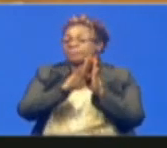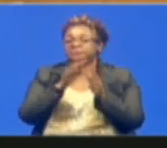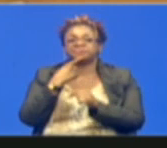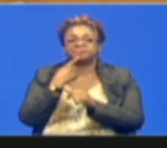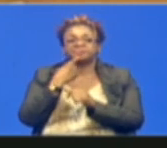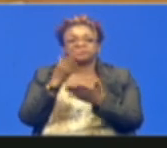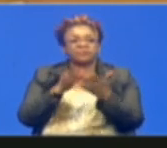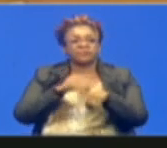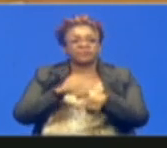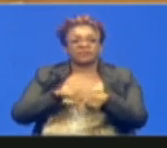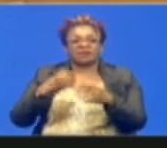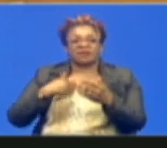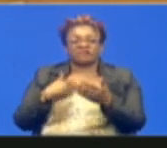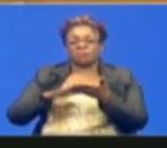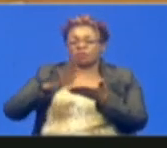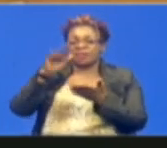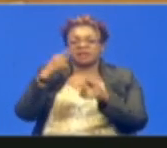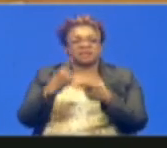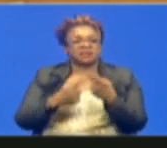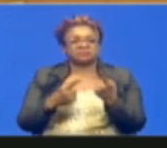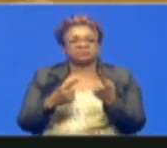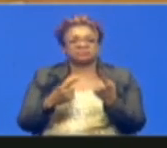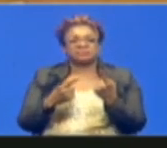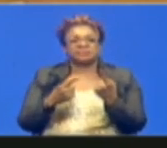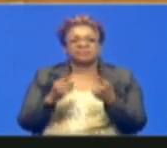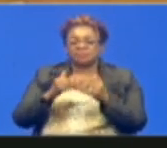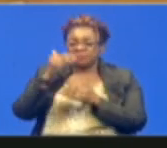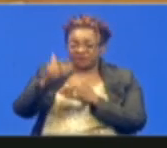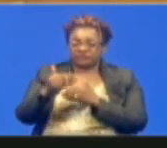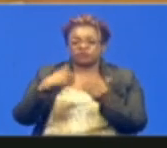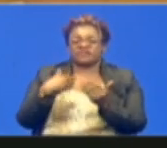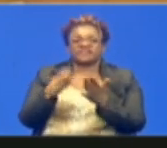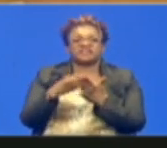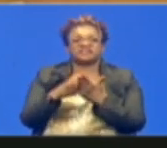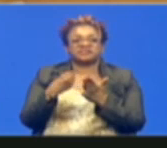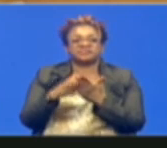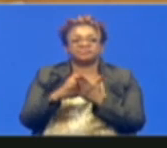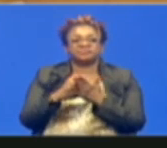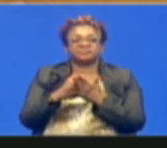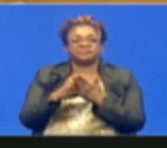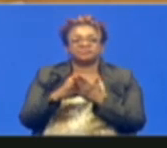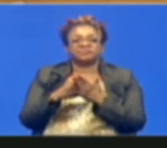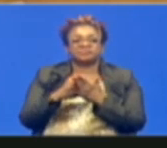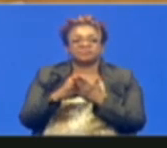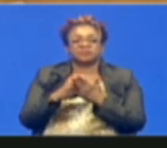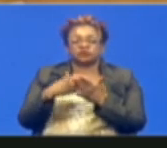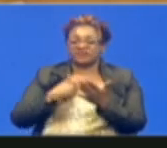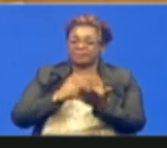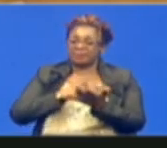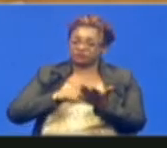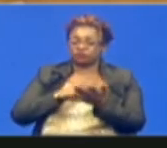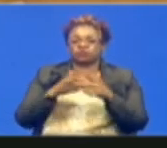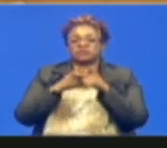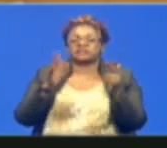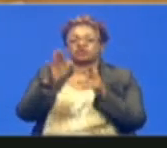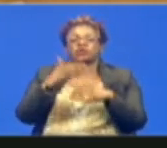sometimes it takes them as more than a year, right, after you've gotten the financing, to get the permission to actually start your